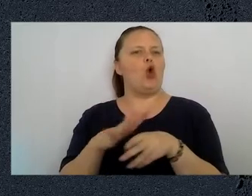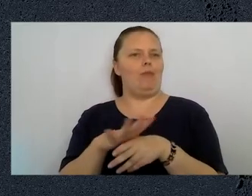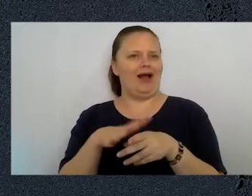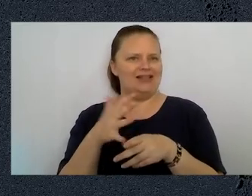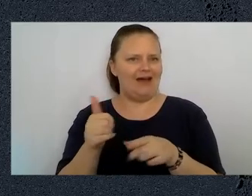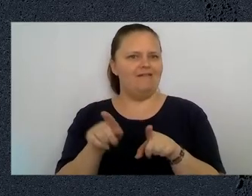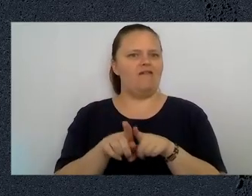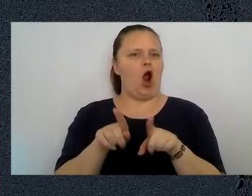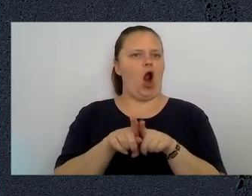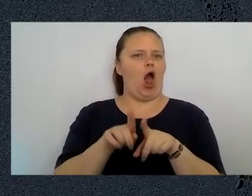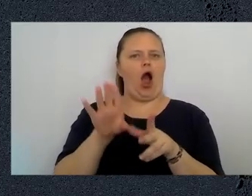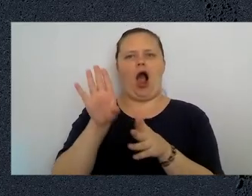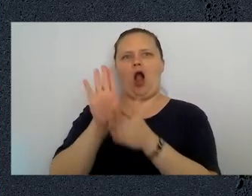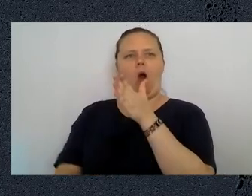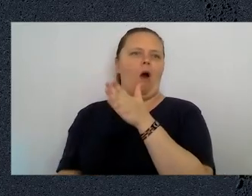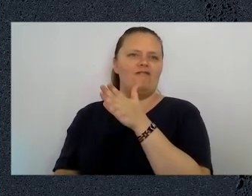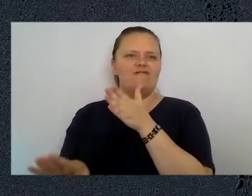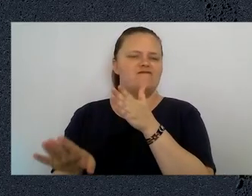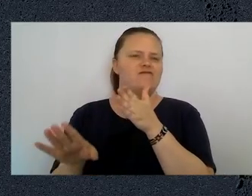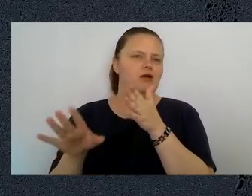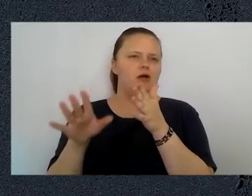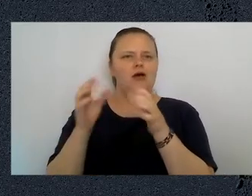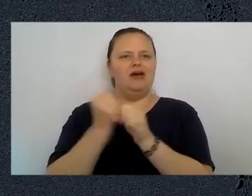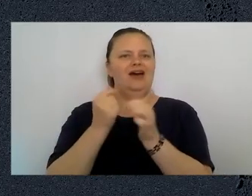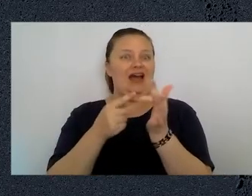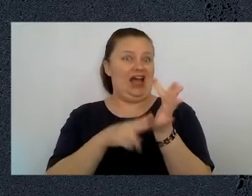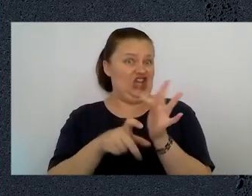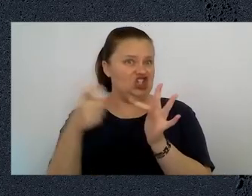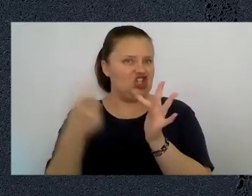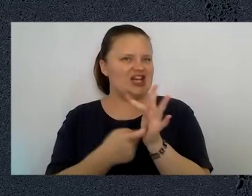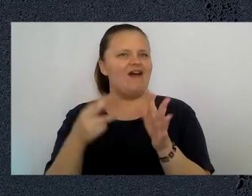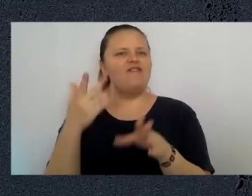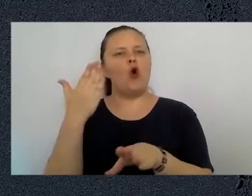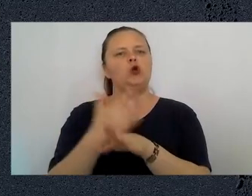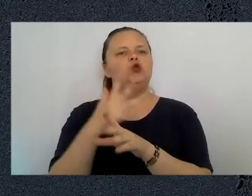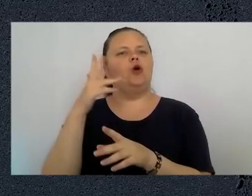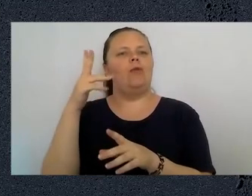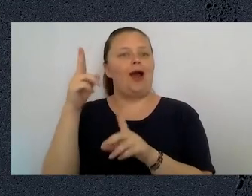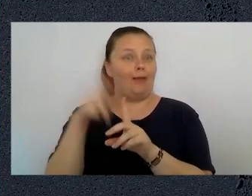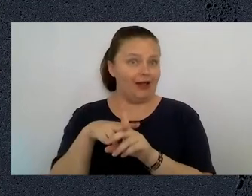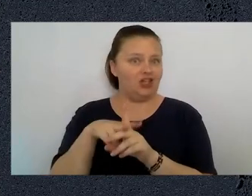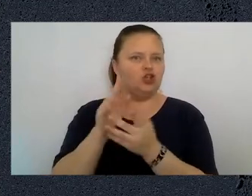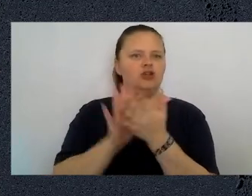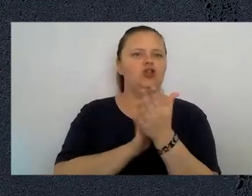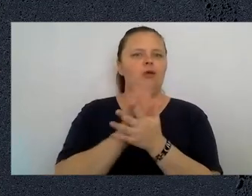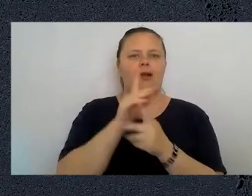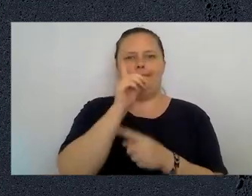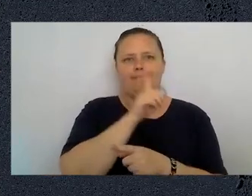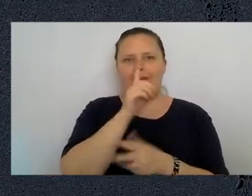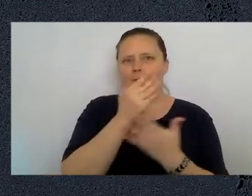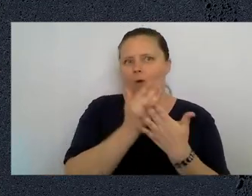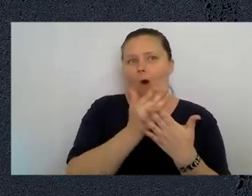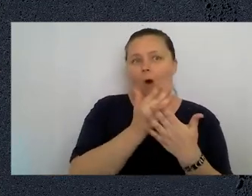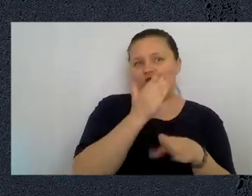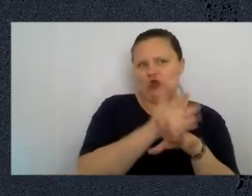They're stripping the gender from CVs on job applications. Yes. And so that people who are on selection panels, and let's